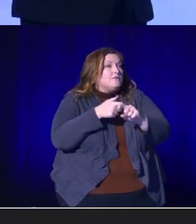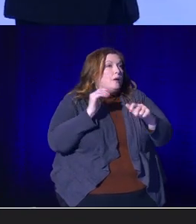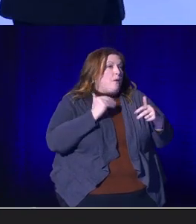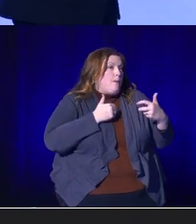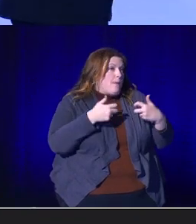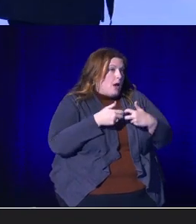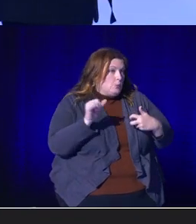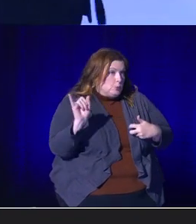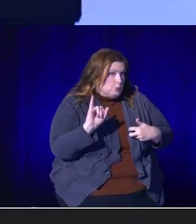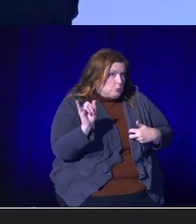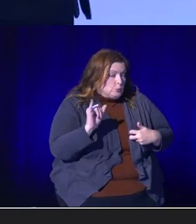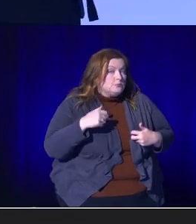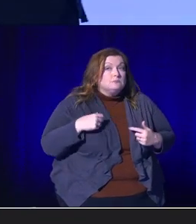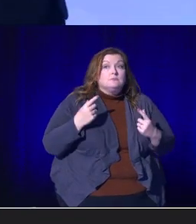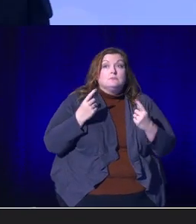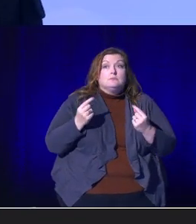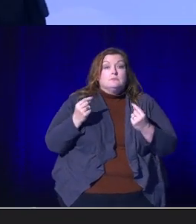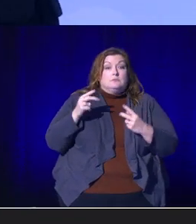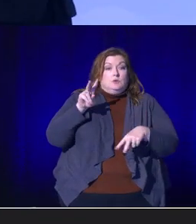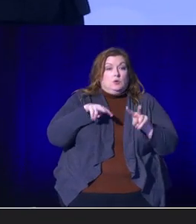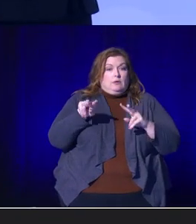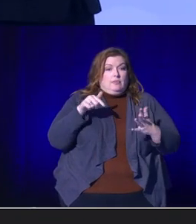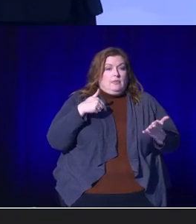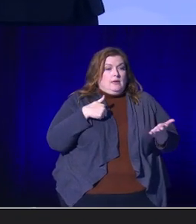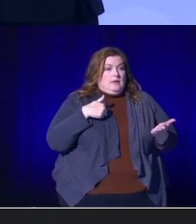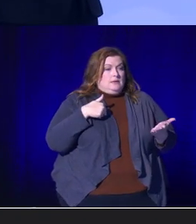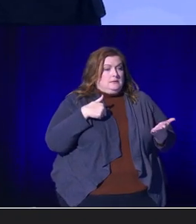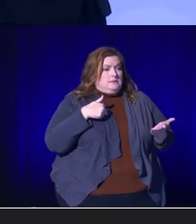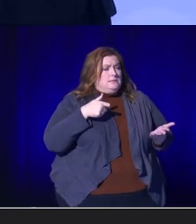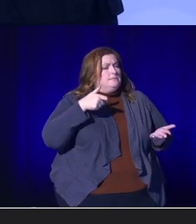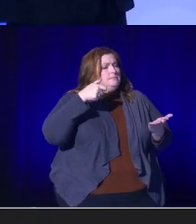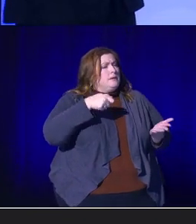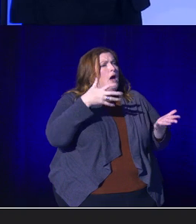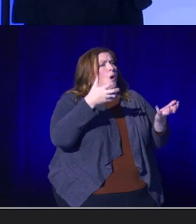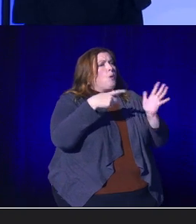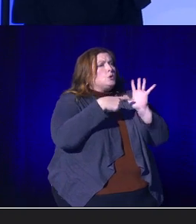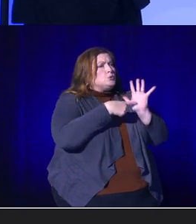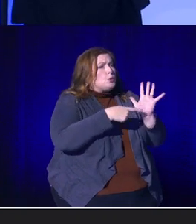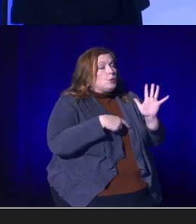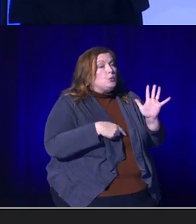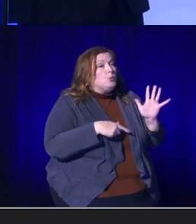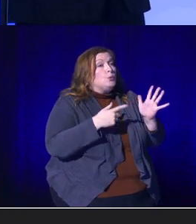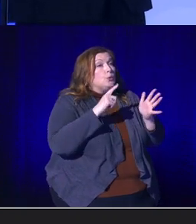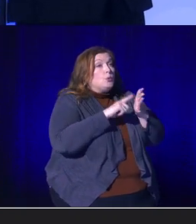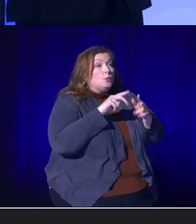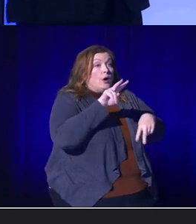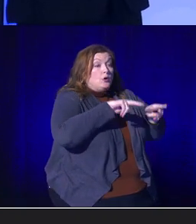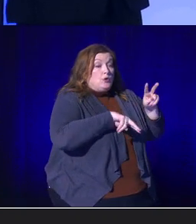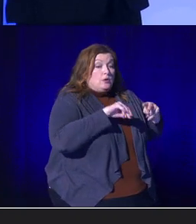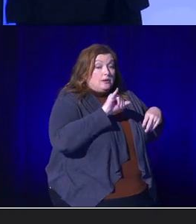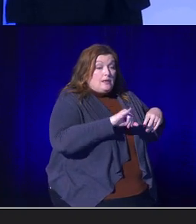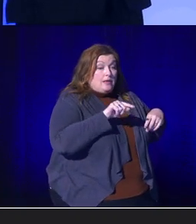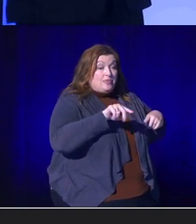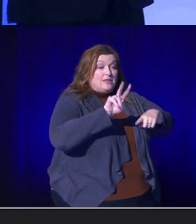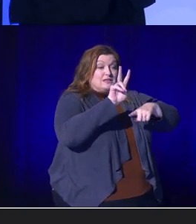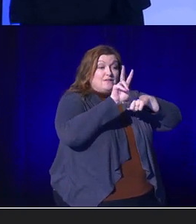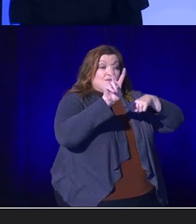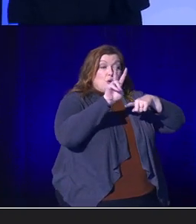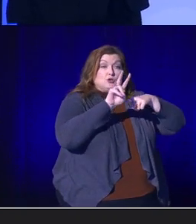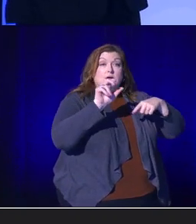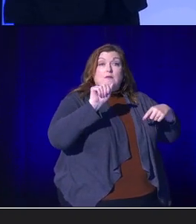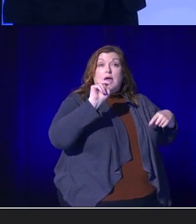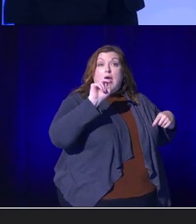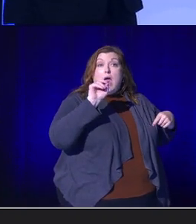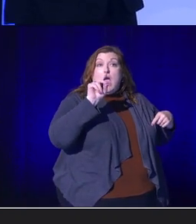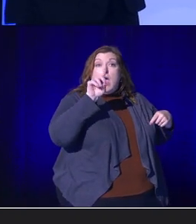is look at these, let me point out that what you're looking at is these voltages of the anode